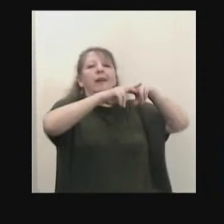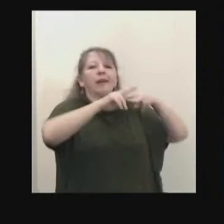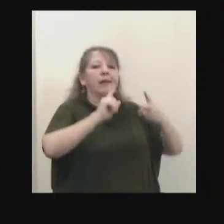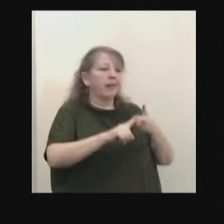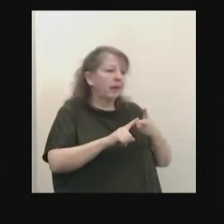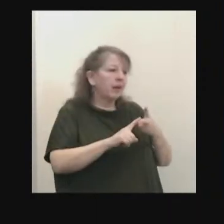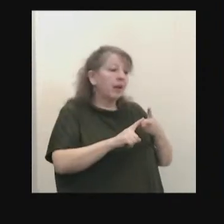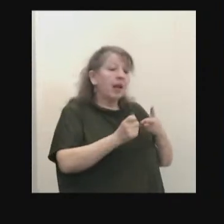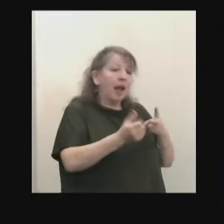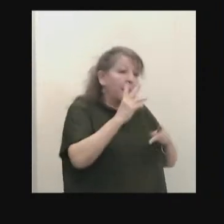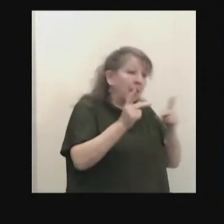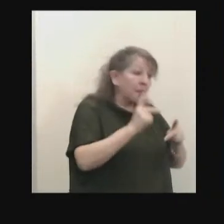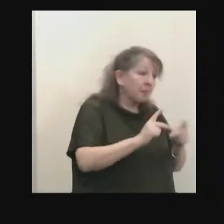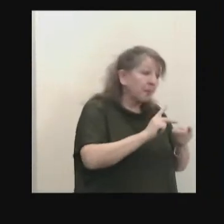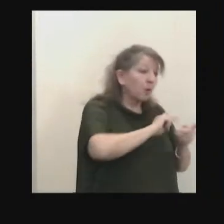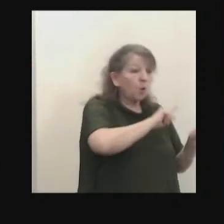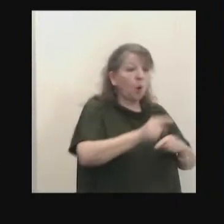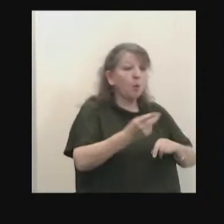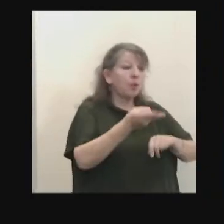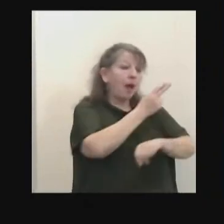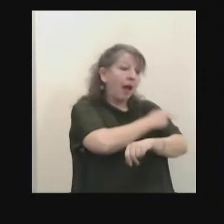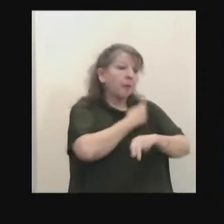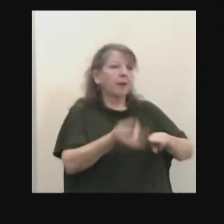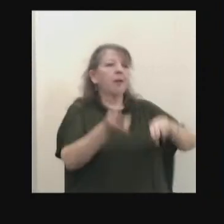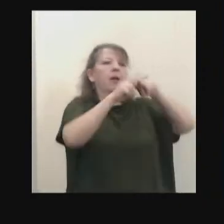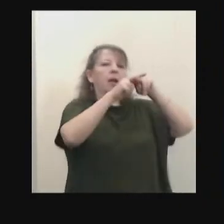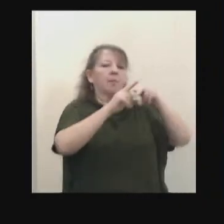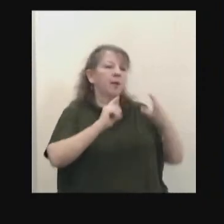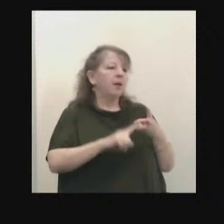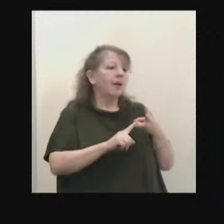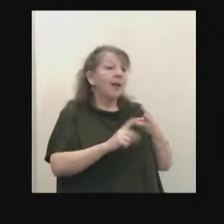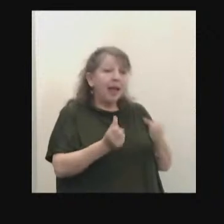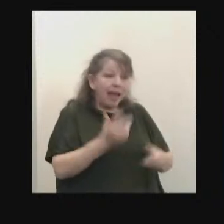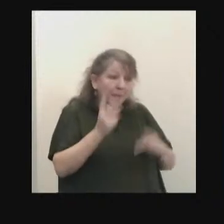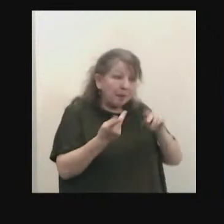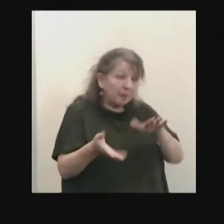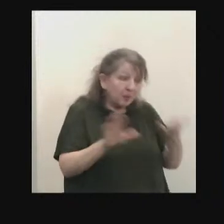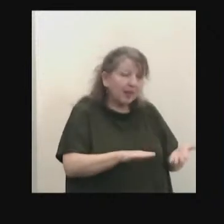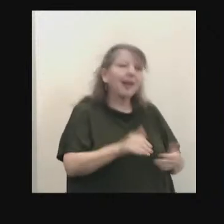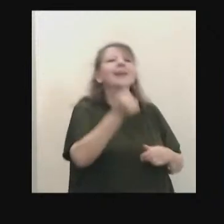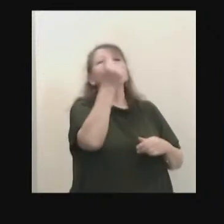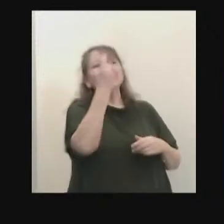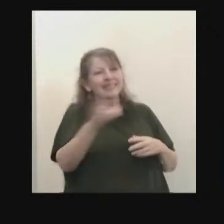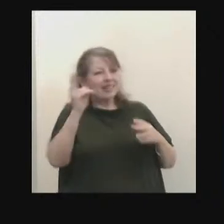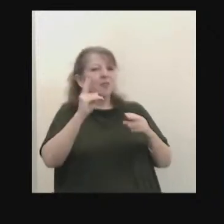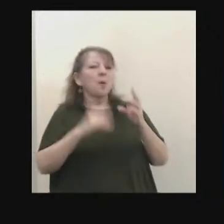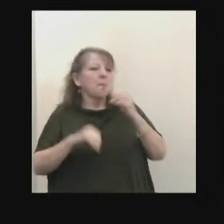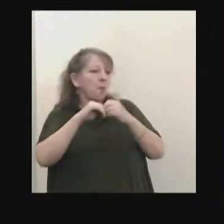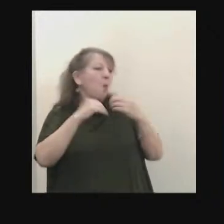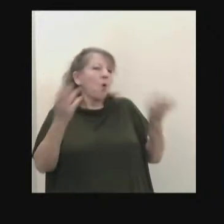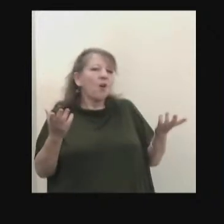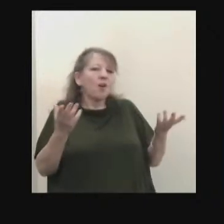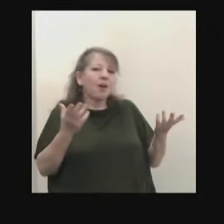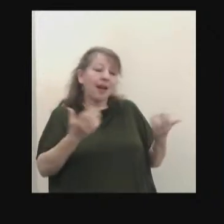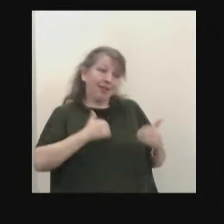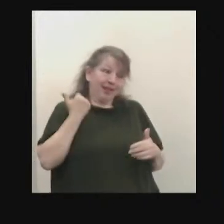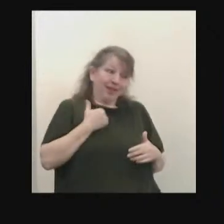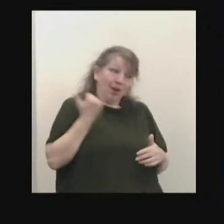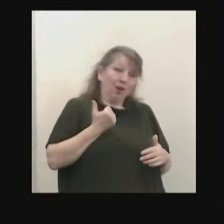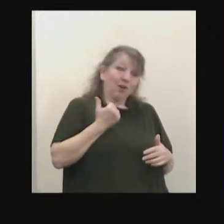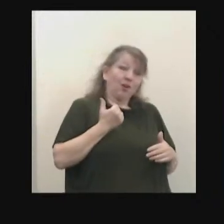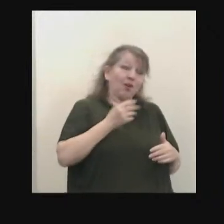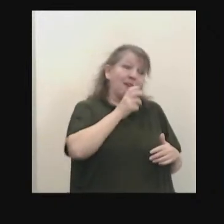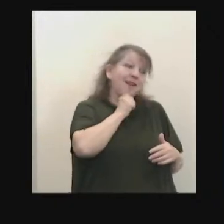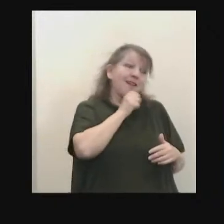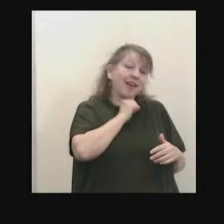And we've also seen a number of deaths. We didn't talk about it earlier, but there were a number of deaths last week, including those in a younger age category. We